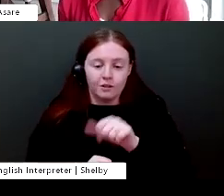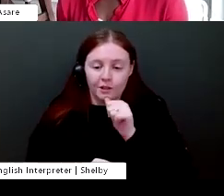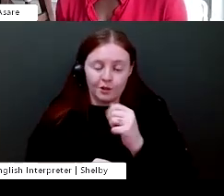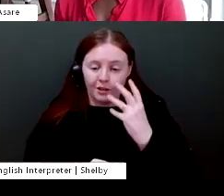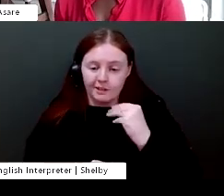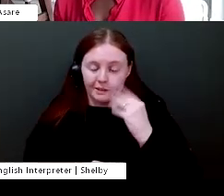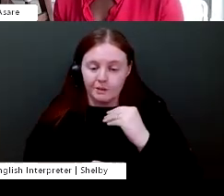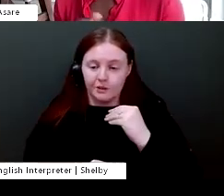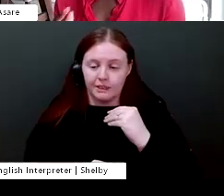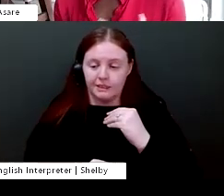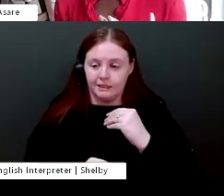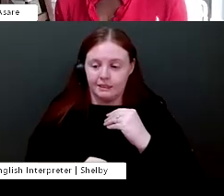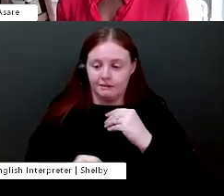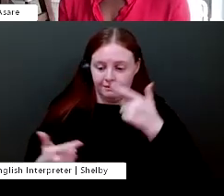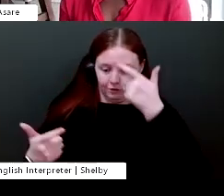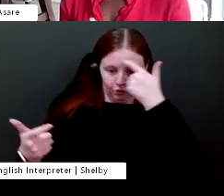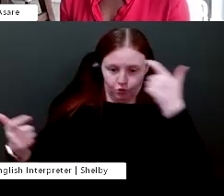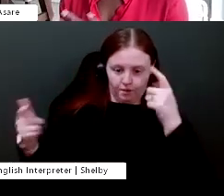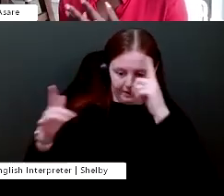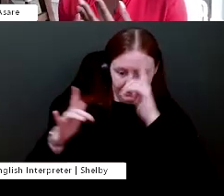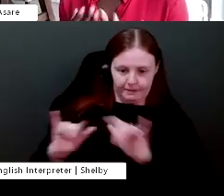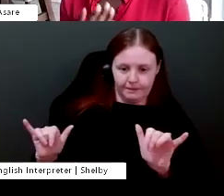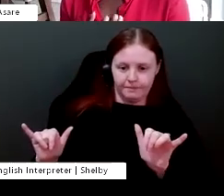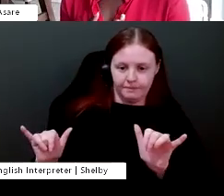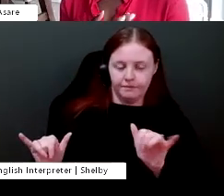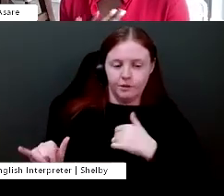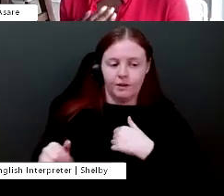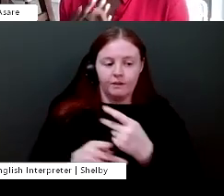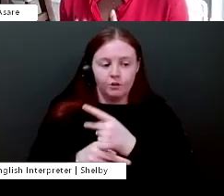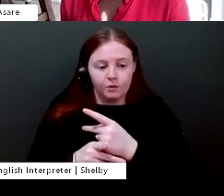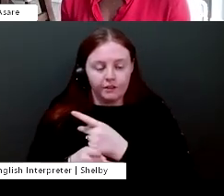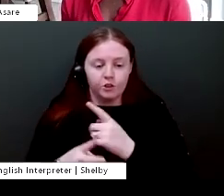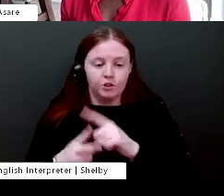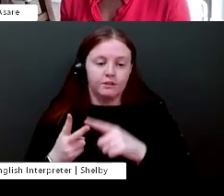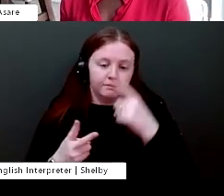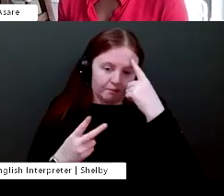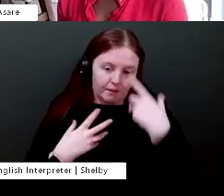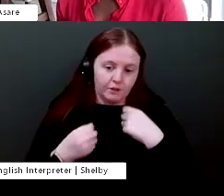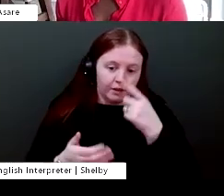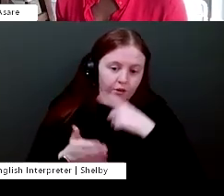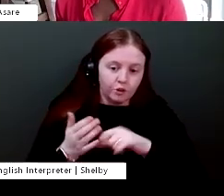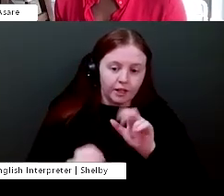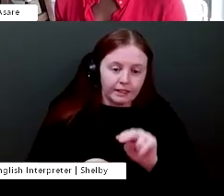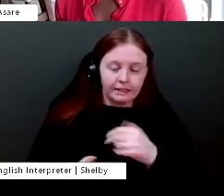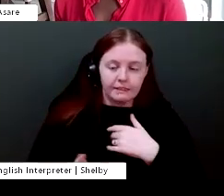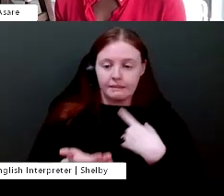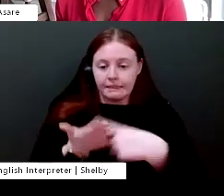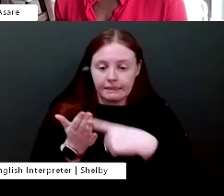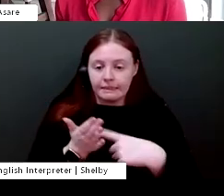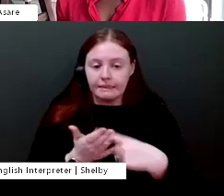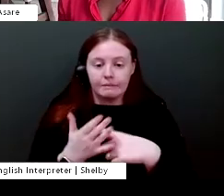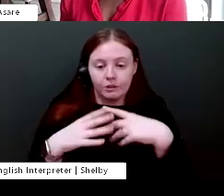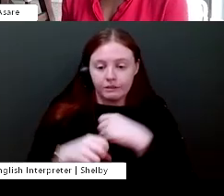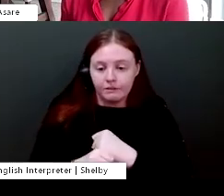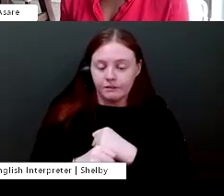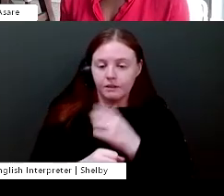trauma. And so having reflective supervision, mental health check-ins, and debriefing as well helps to prevent overall